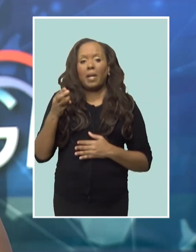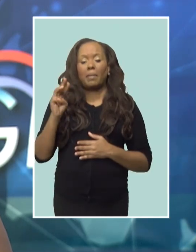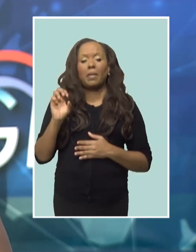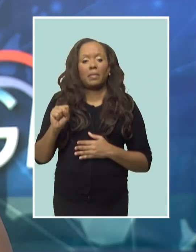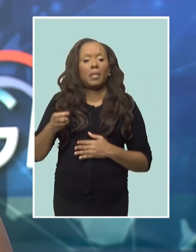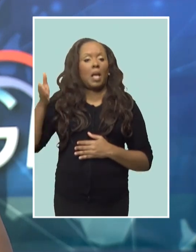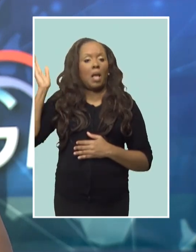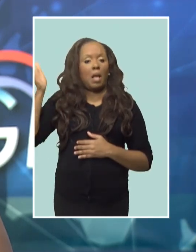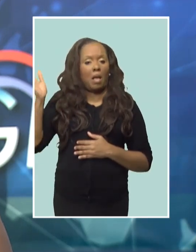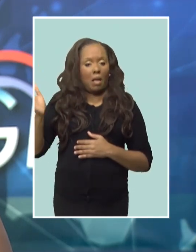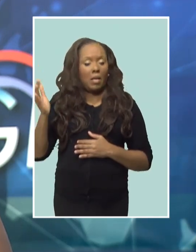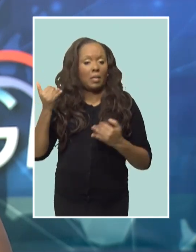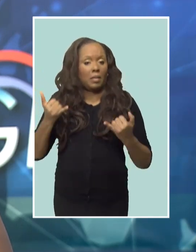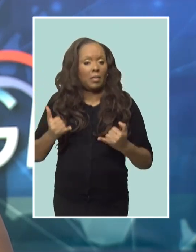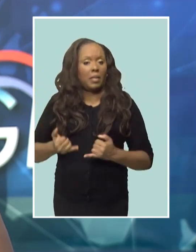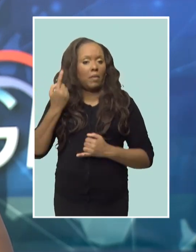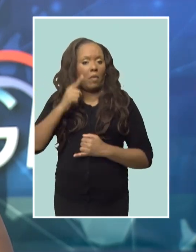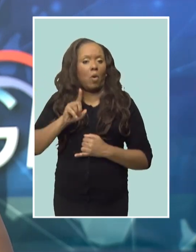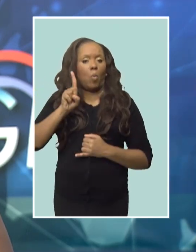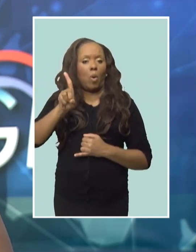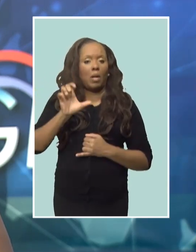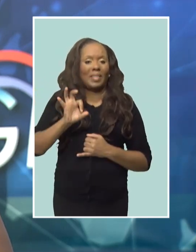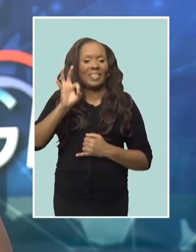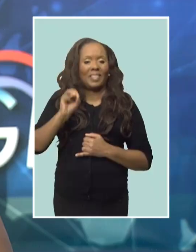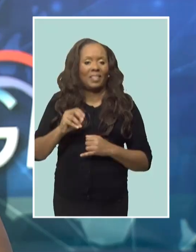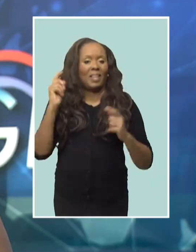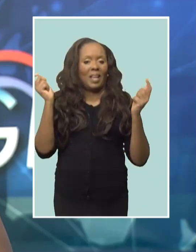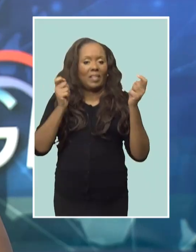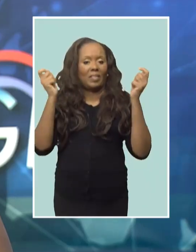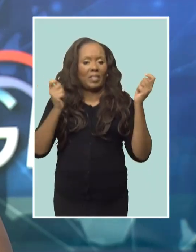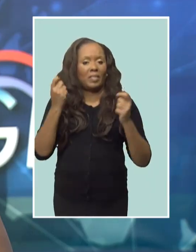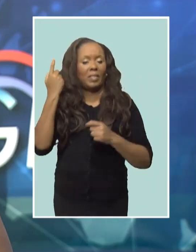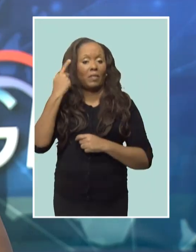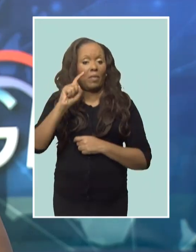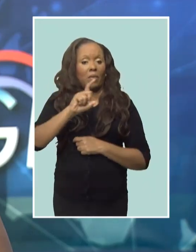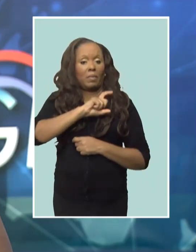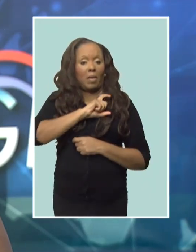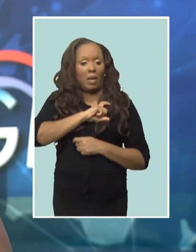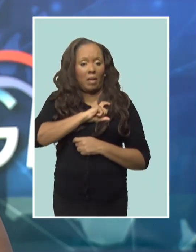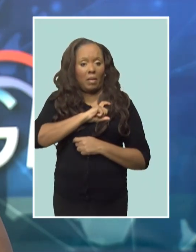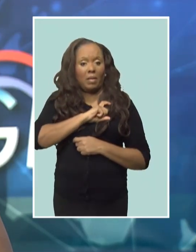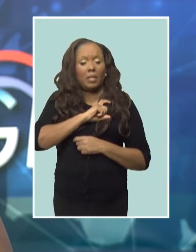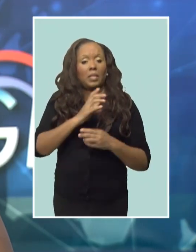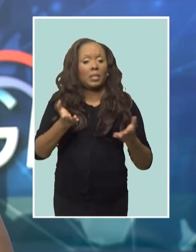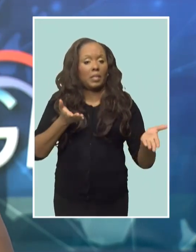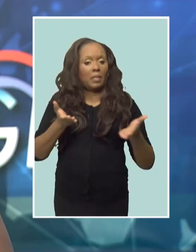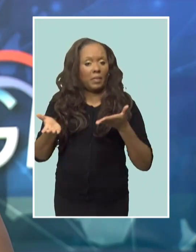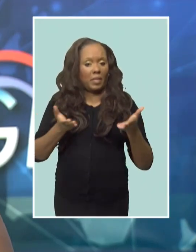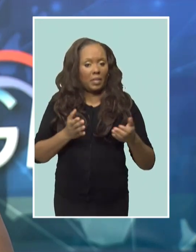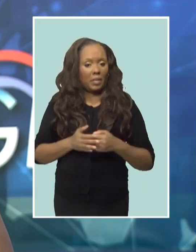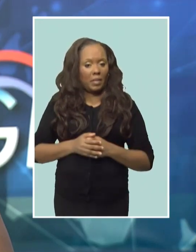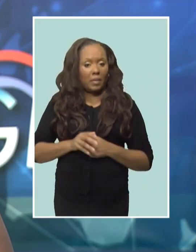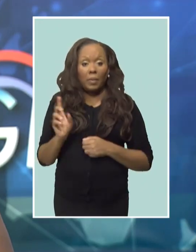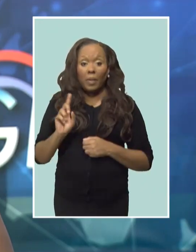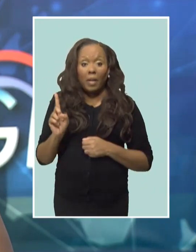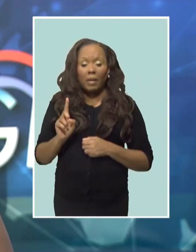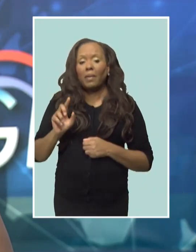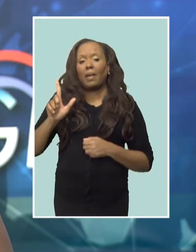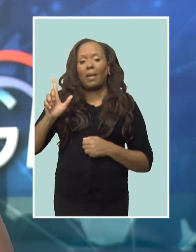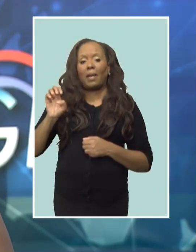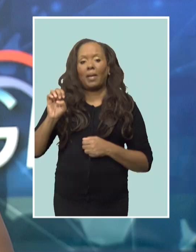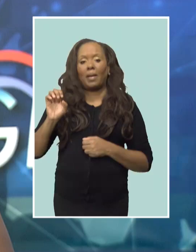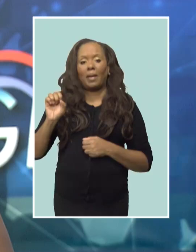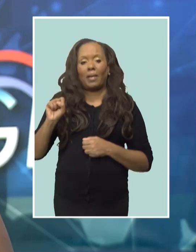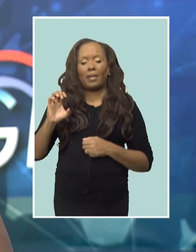commemorate the 190th anniversary of the Barbados Police Service at the Lloyd Erskine Sandiford Center. Our reporter Akeem Klinkett was